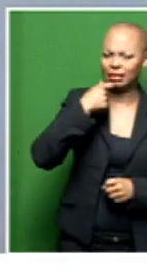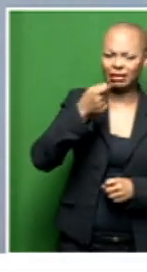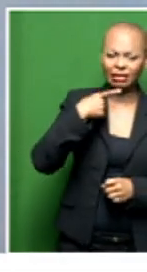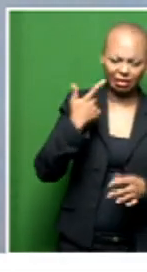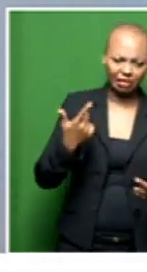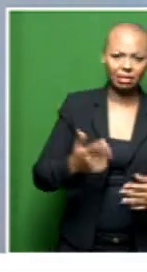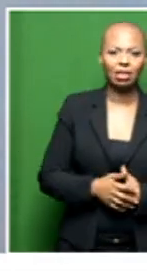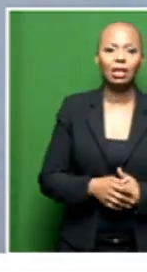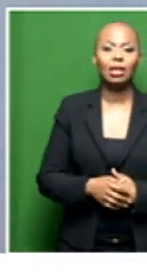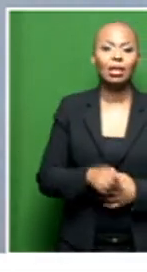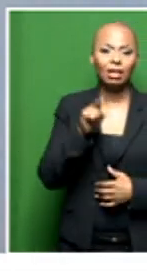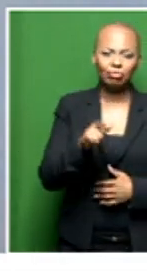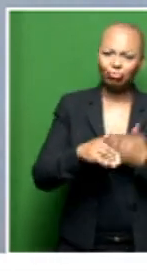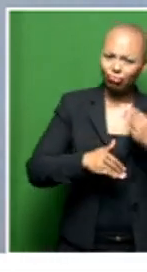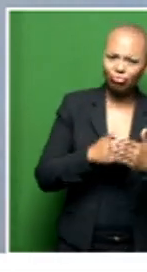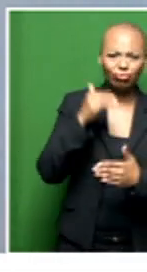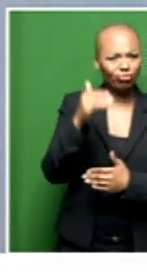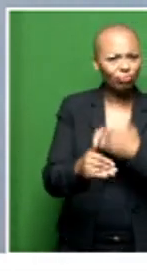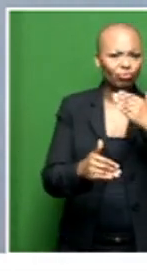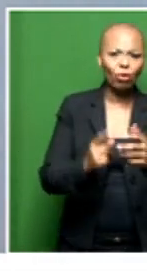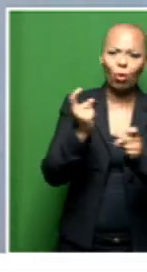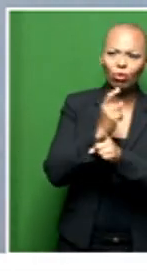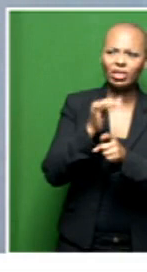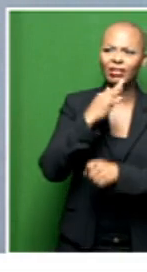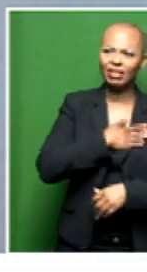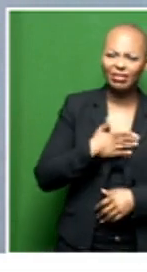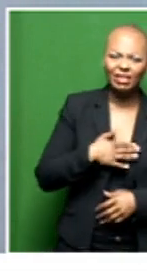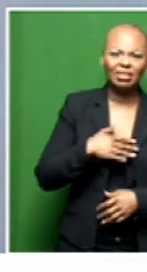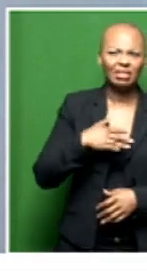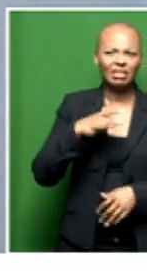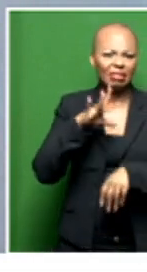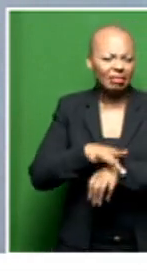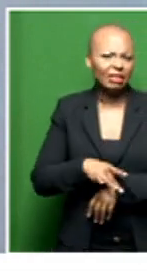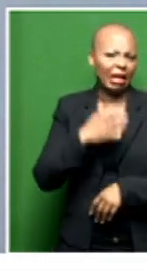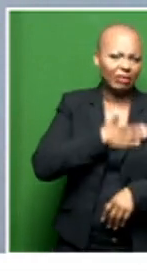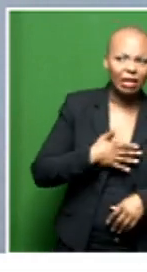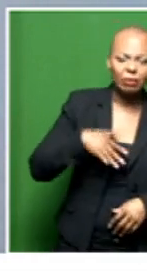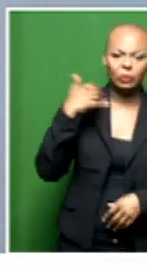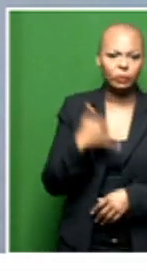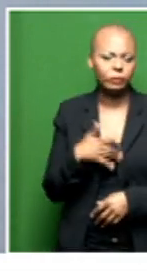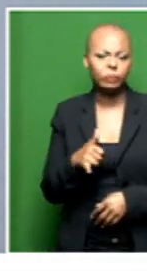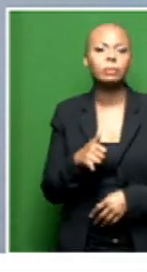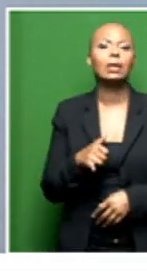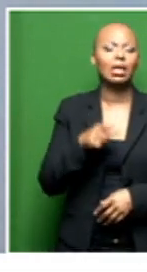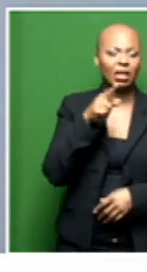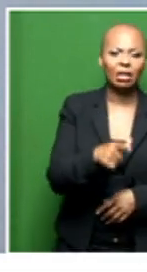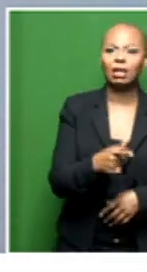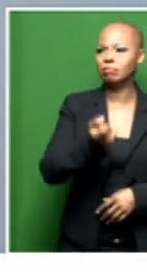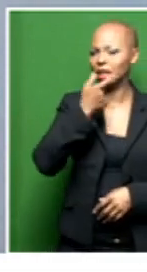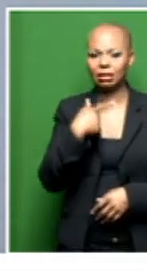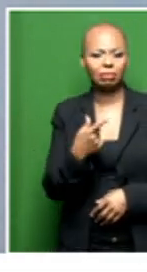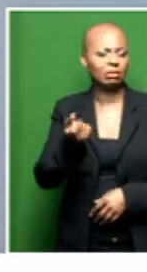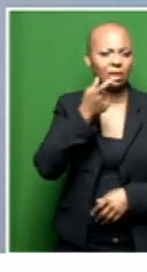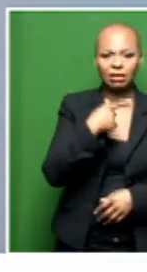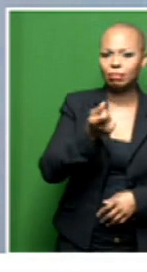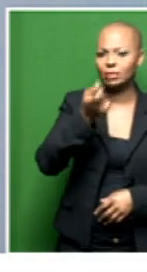from a fairly mild painkiller straight down the spectrum to, you know, the strongest opiate drugs there